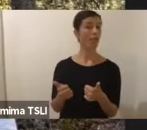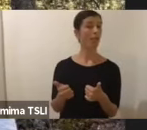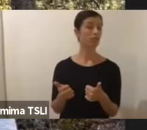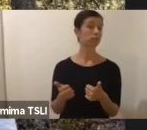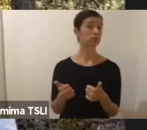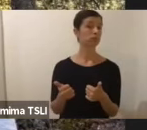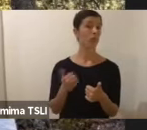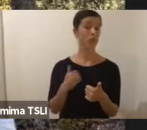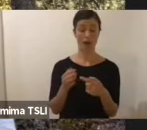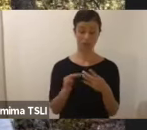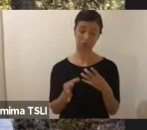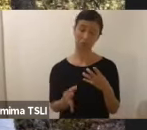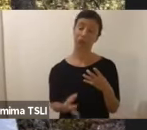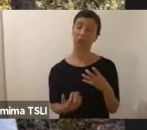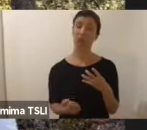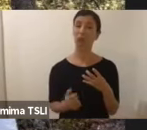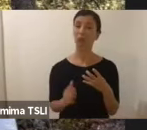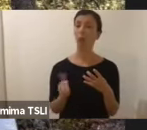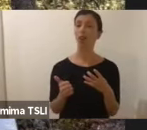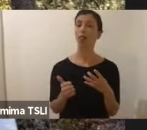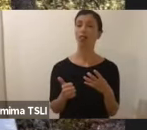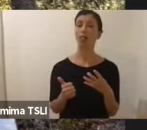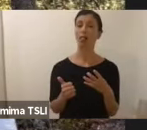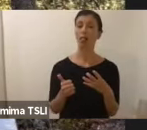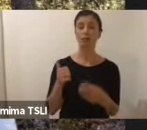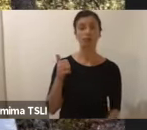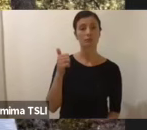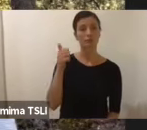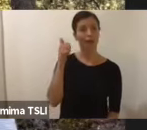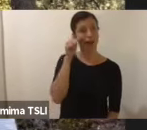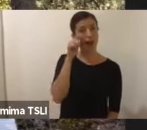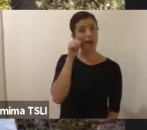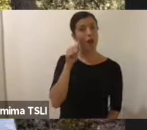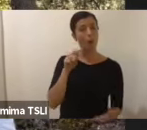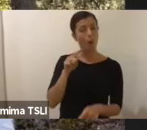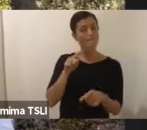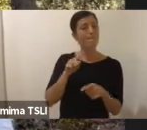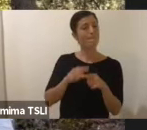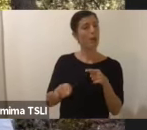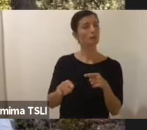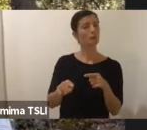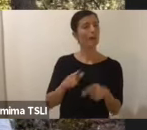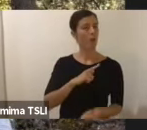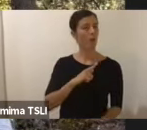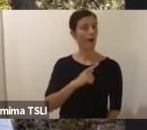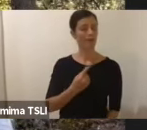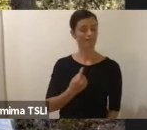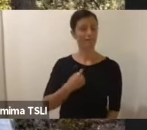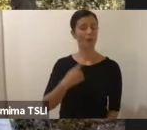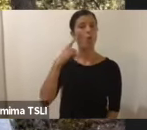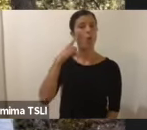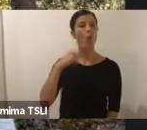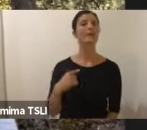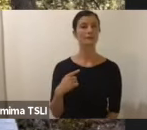know how much of that i know a lot of it is because i'm white but how much of it you know um